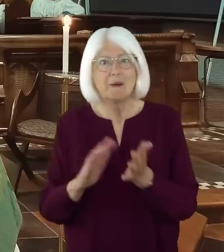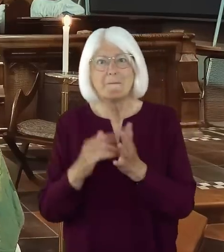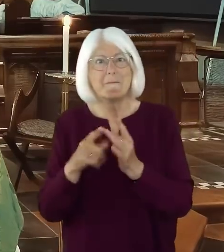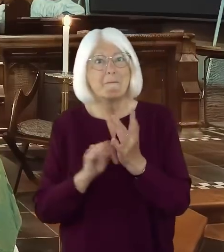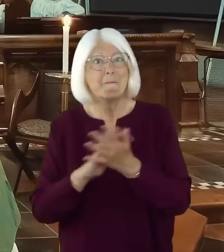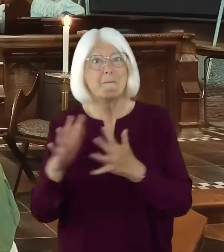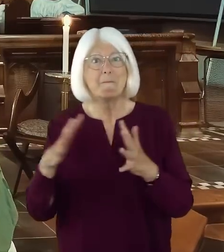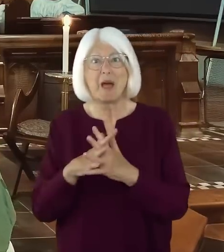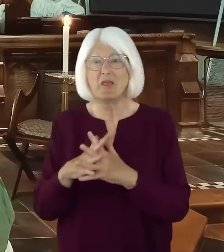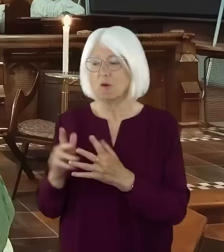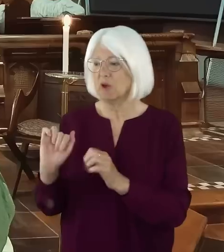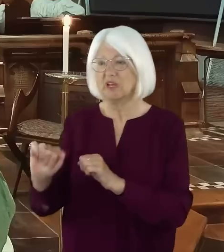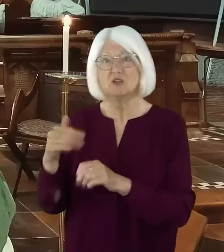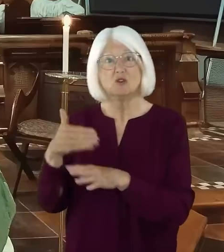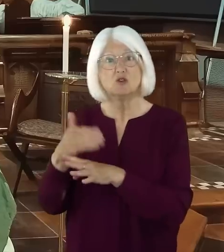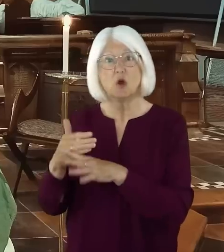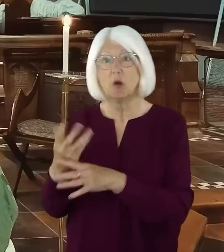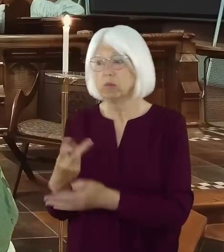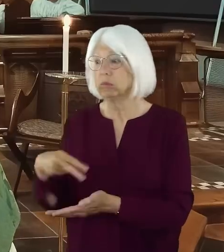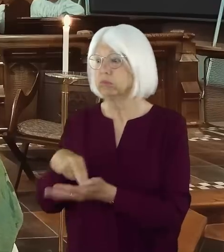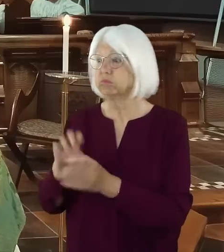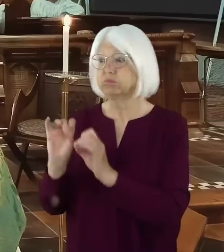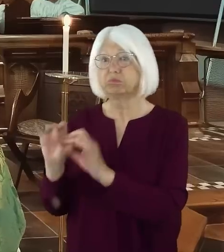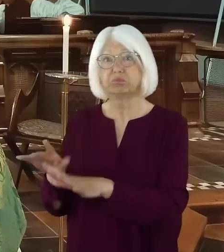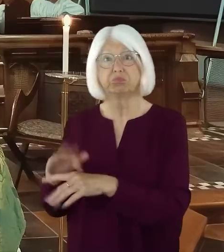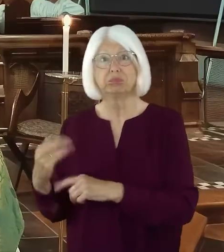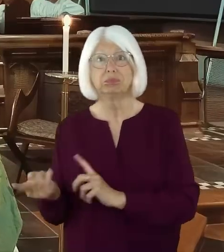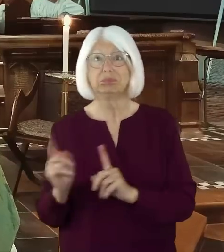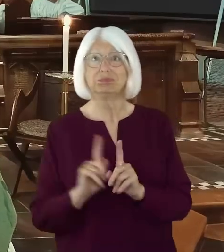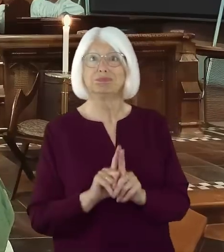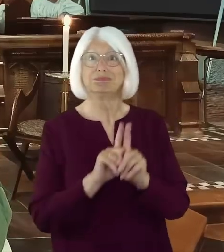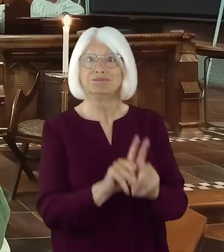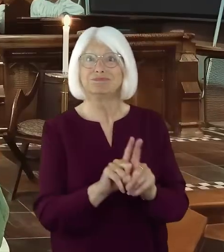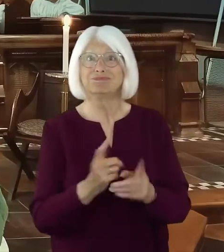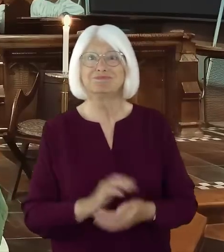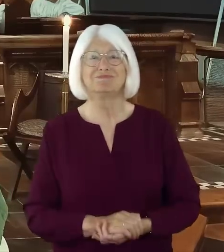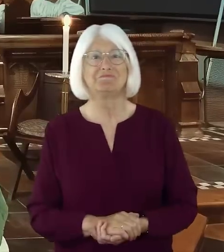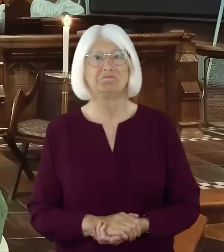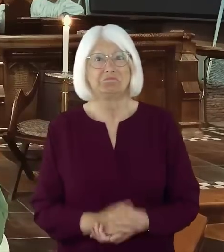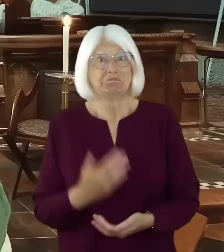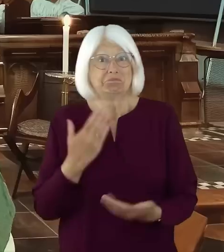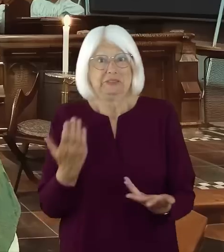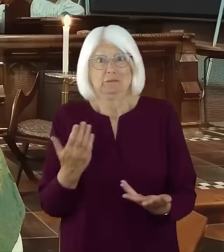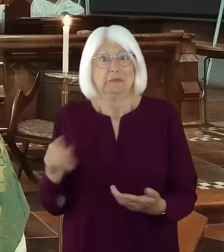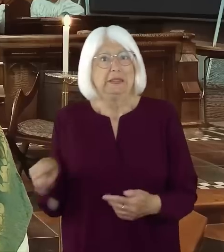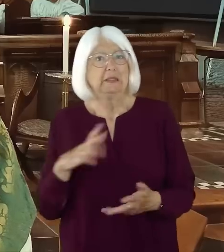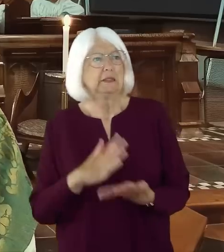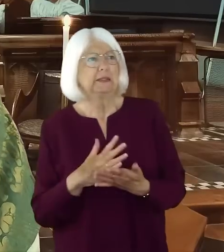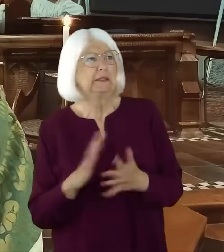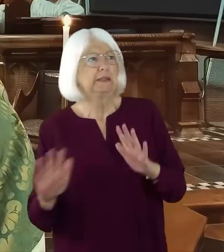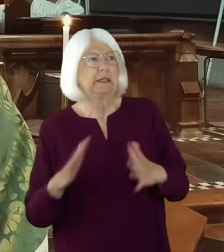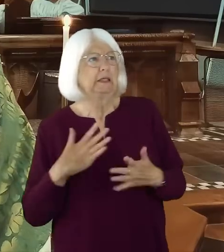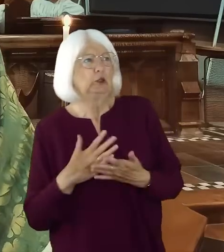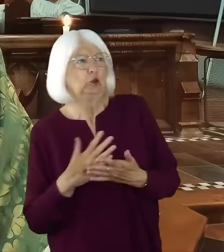are told, rises from his job and joins the journey with Jesus. There seems to be no